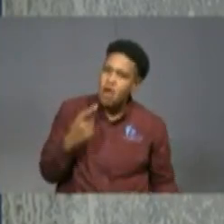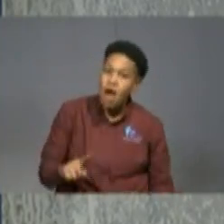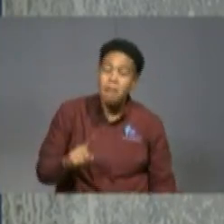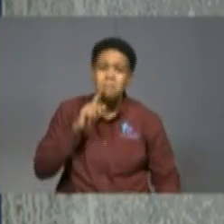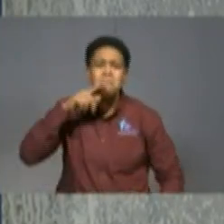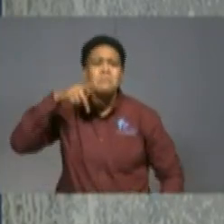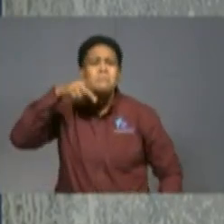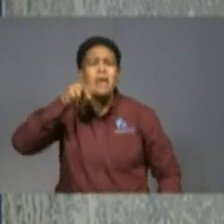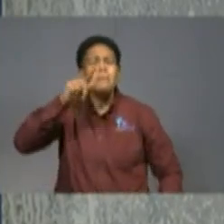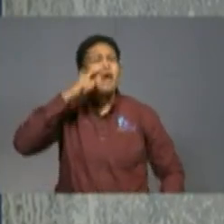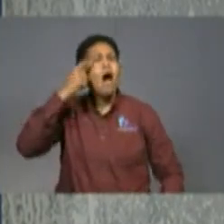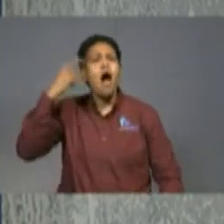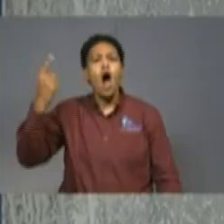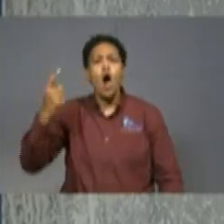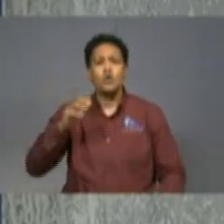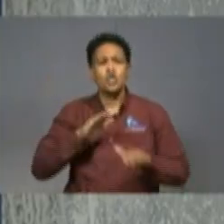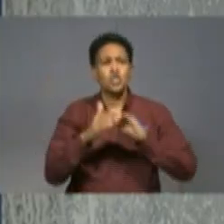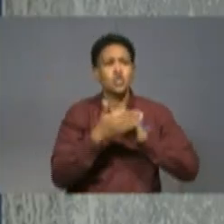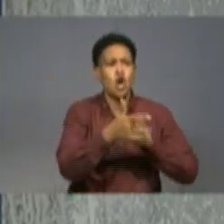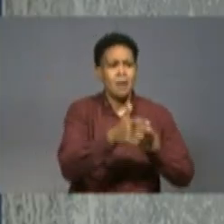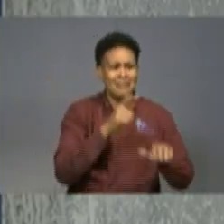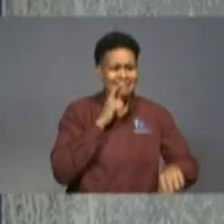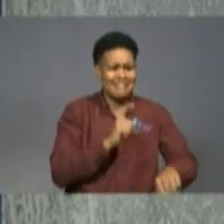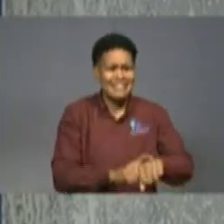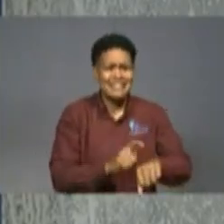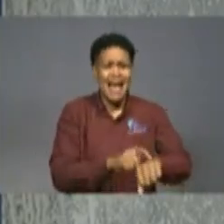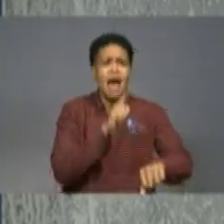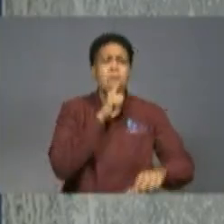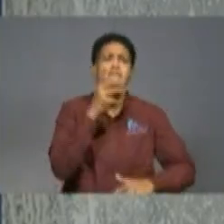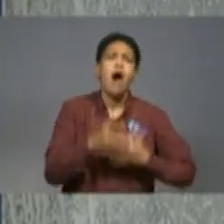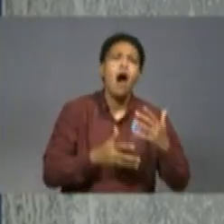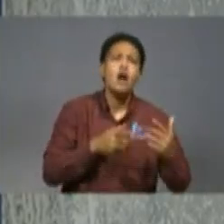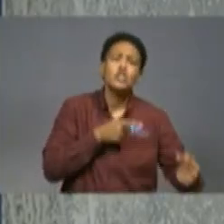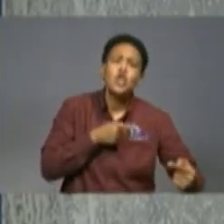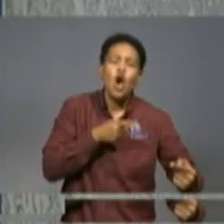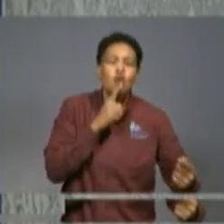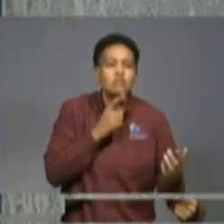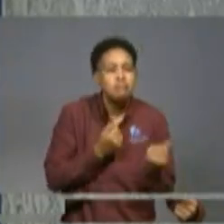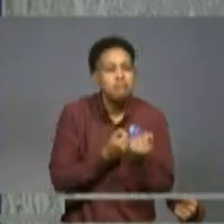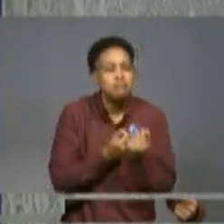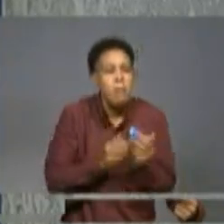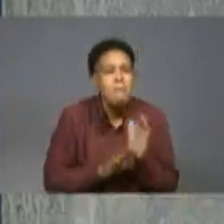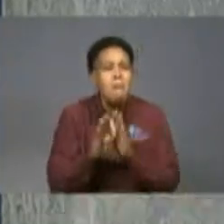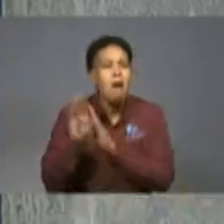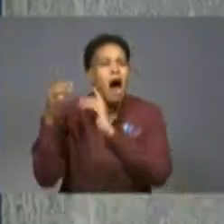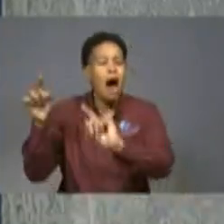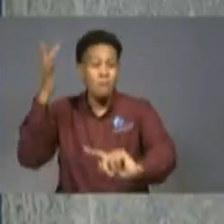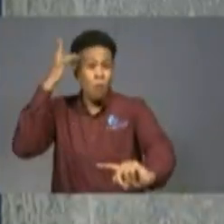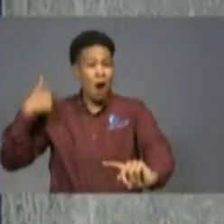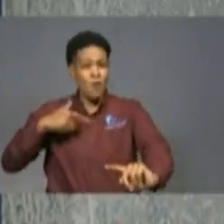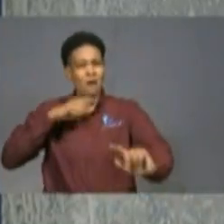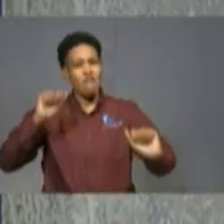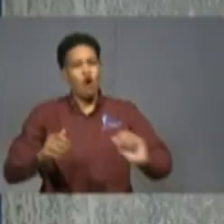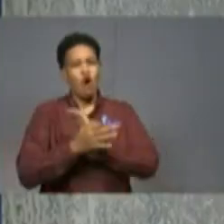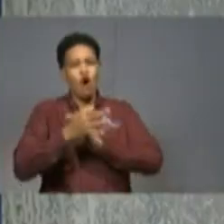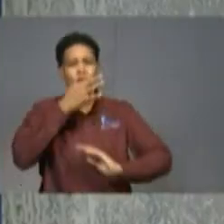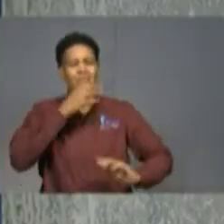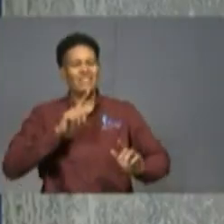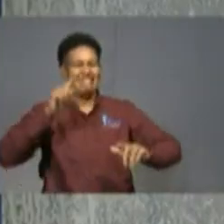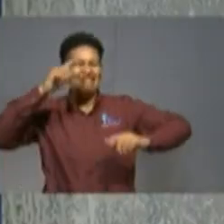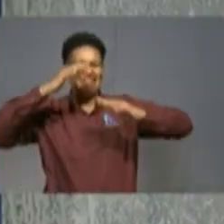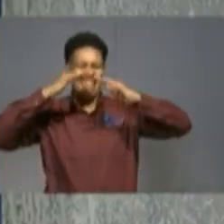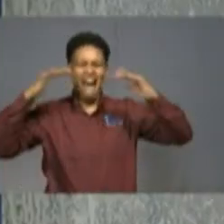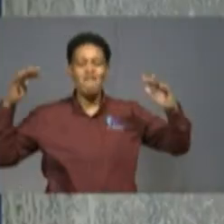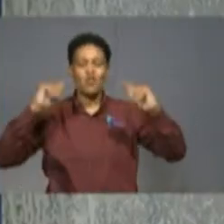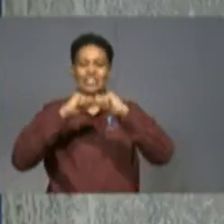perennially taken Jamaica out of periods of adversity. And we'll do it again. Why? Because we have a competent and diverse team.